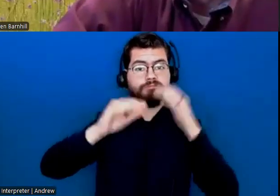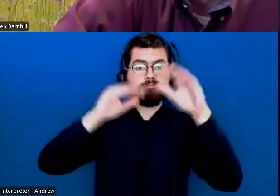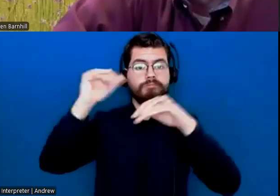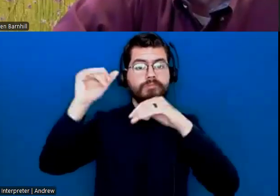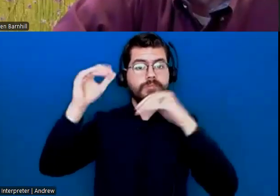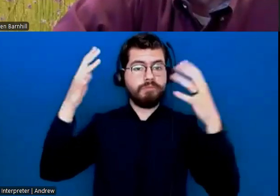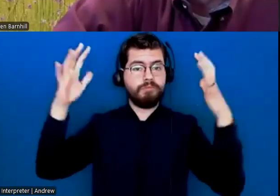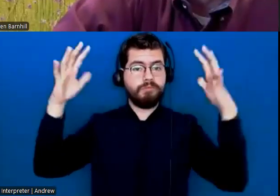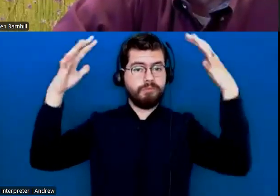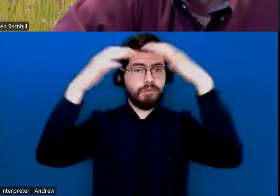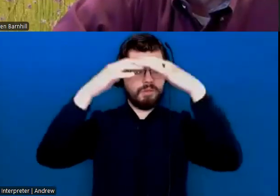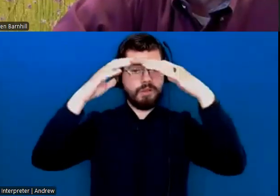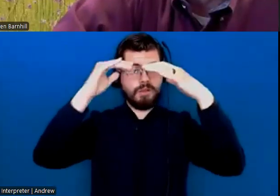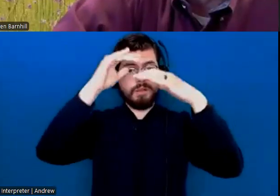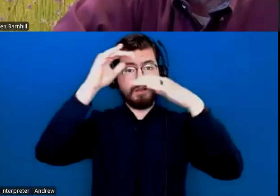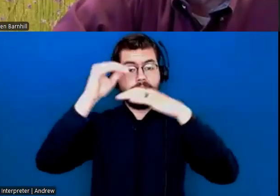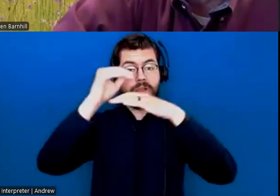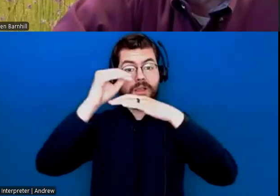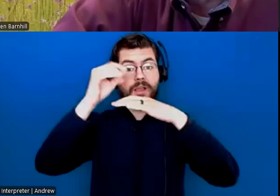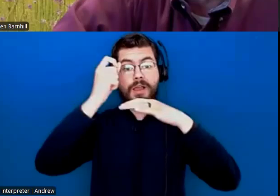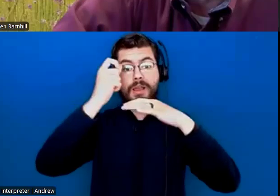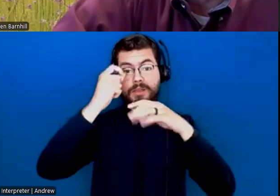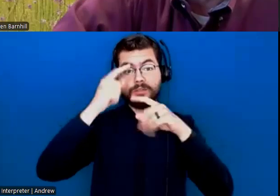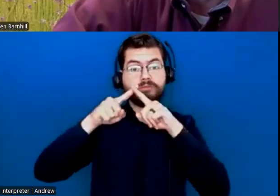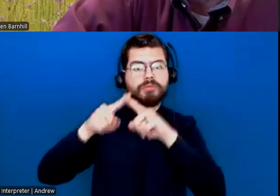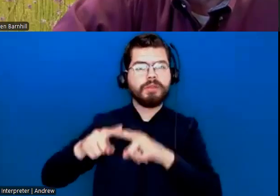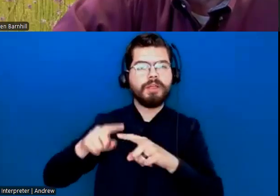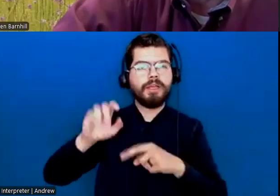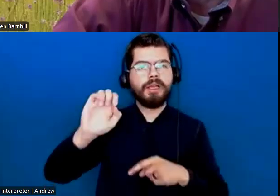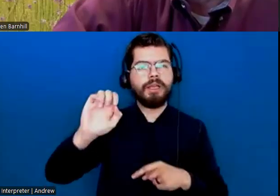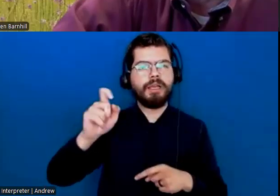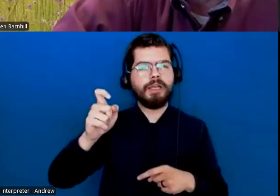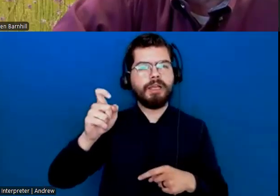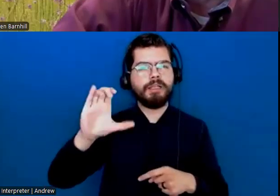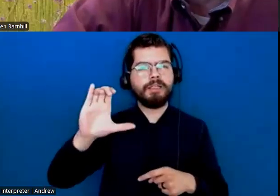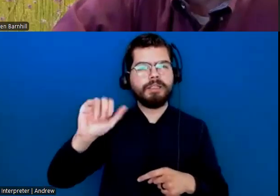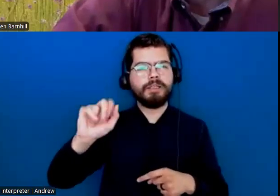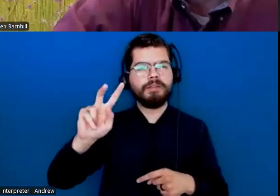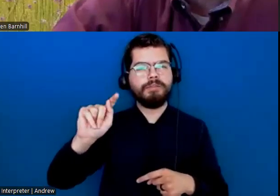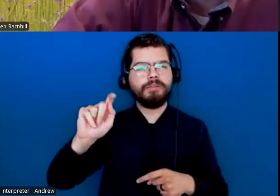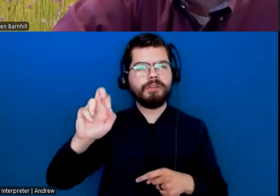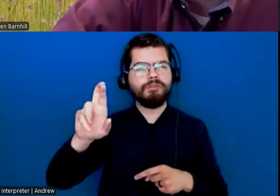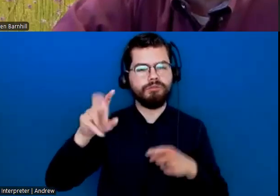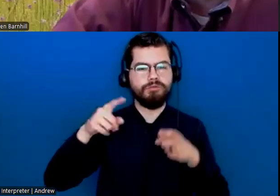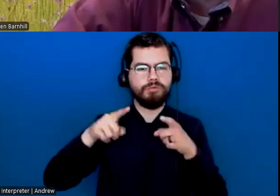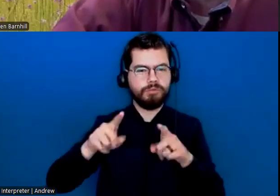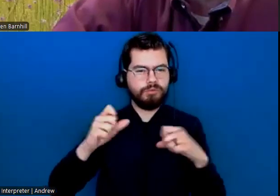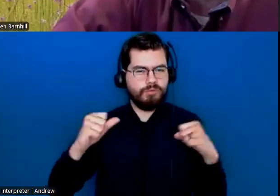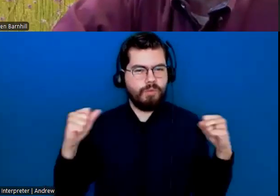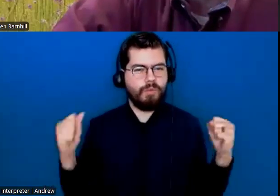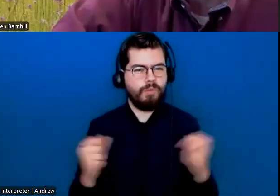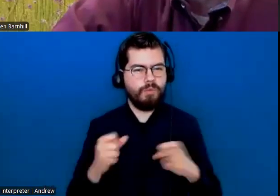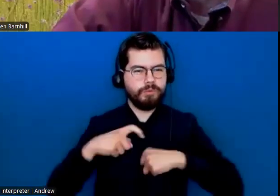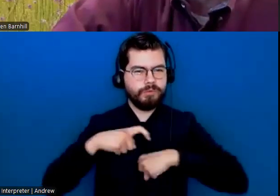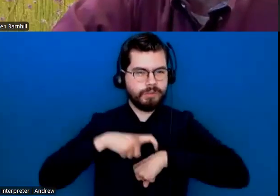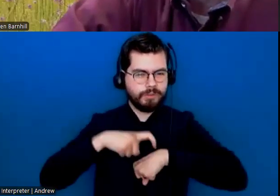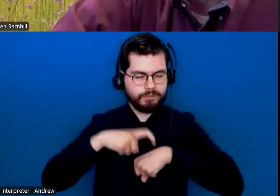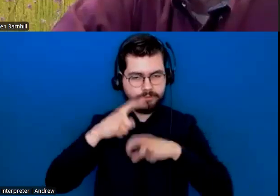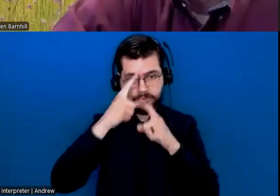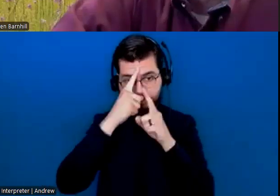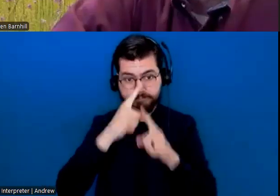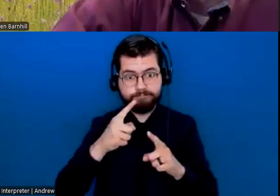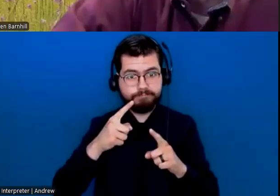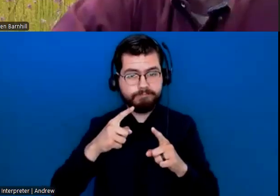primary excavators to create the cavities during the winter. So then they have a cavity to use in